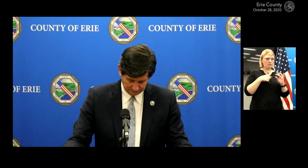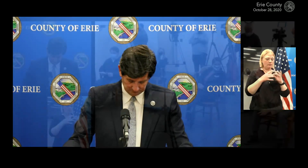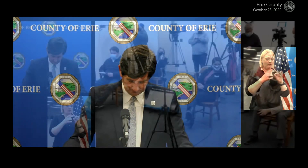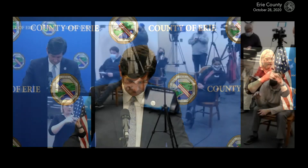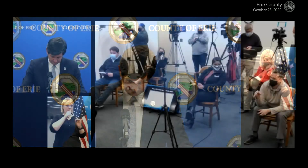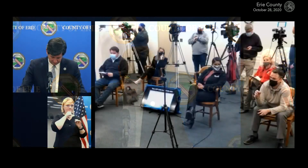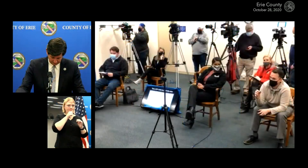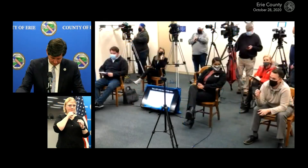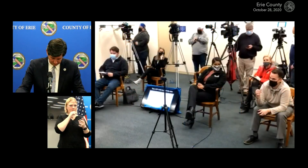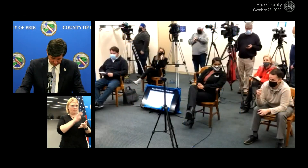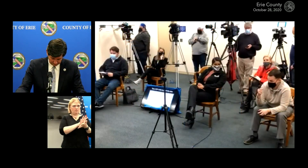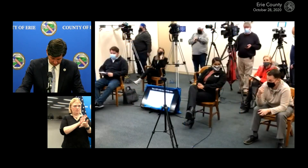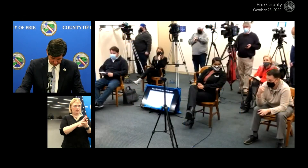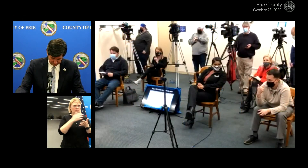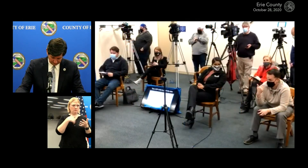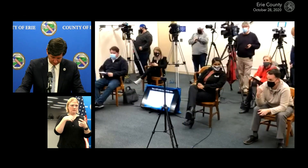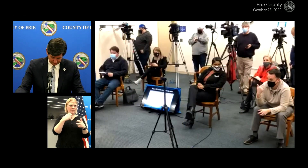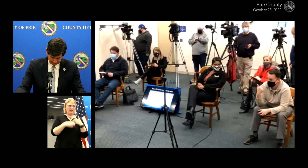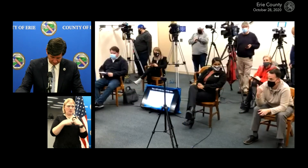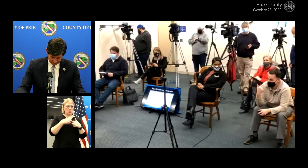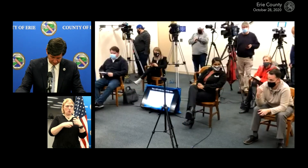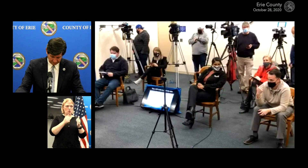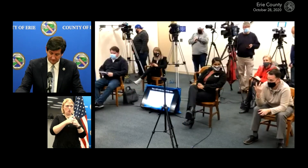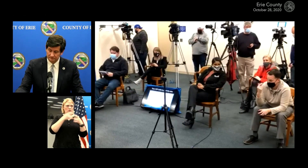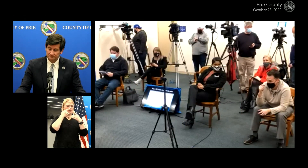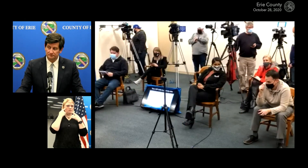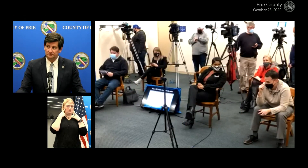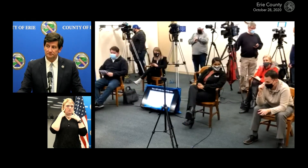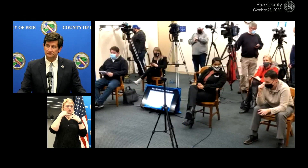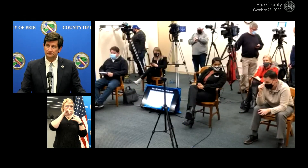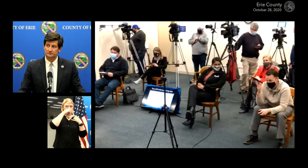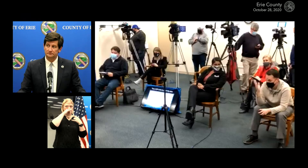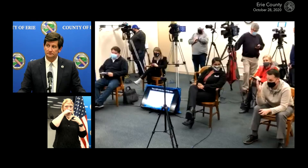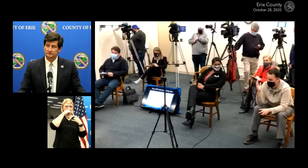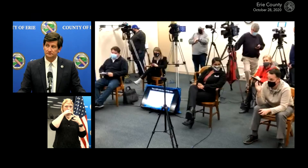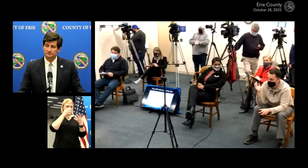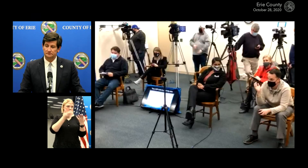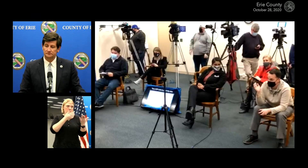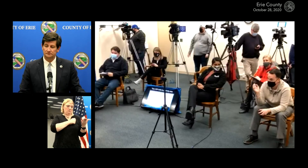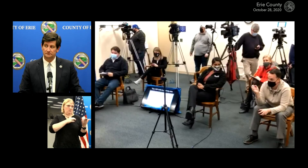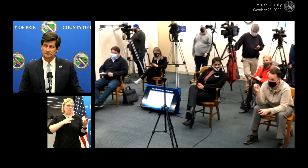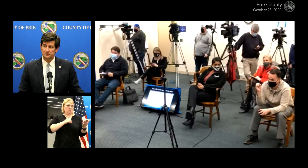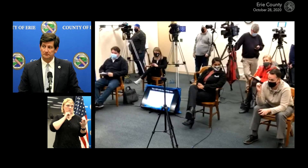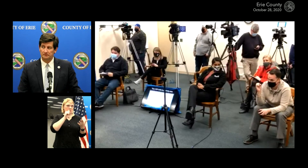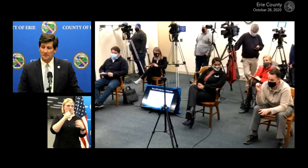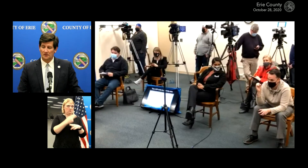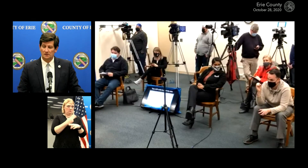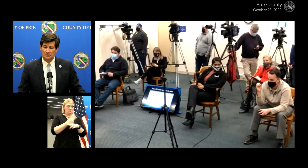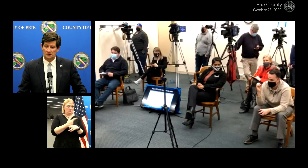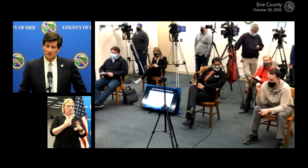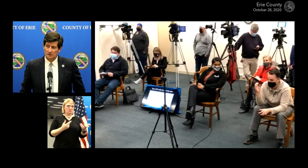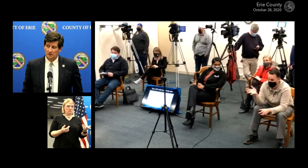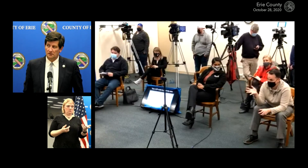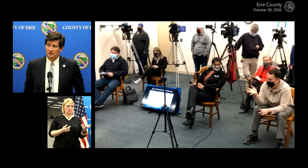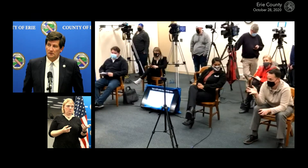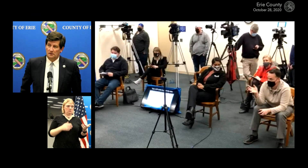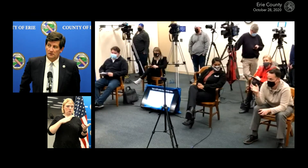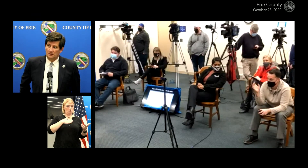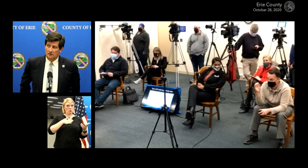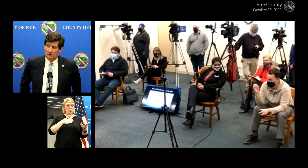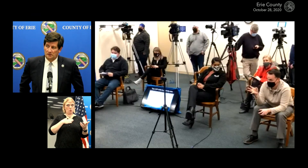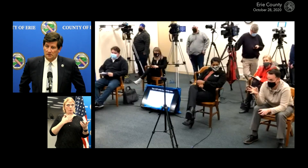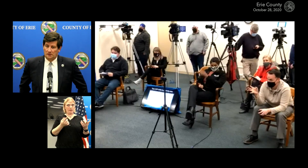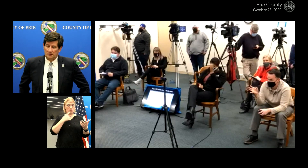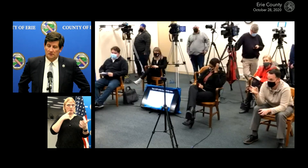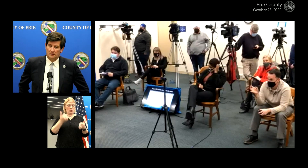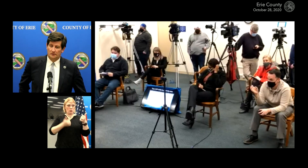private schools are having issues with masks and kids and maybe faculty staff not wearing them. Are you willing to say